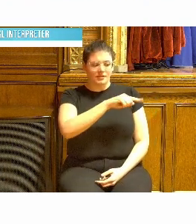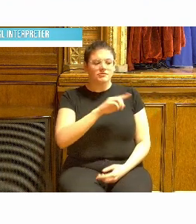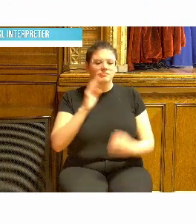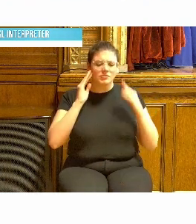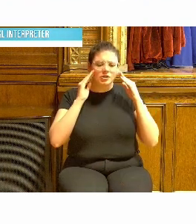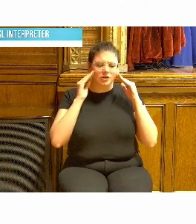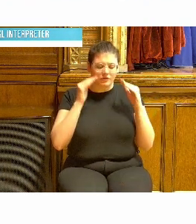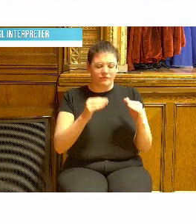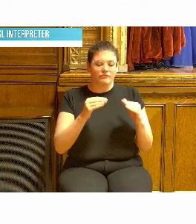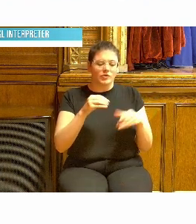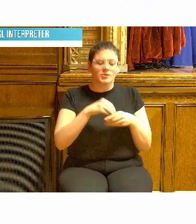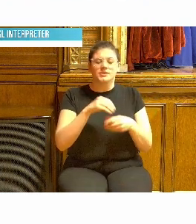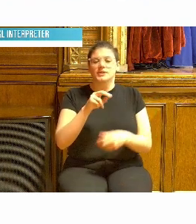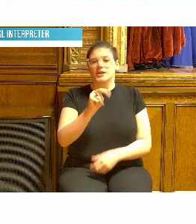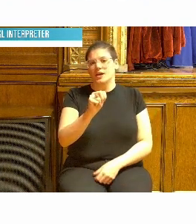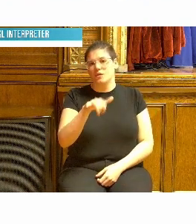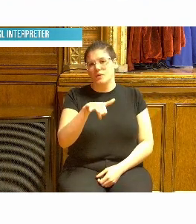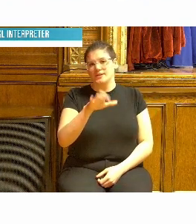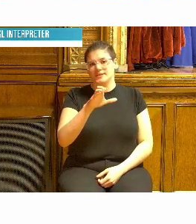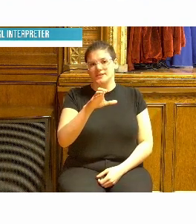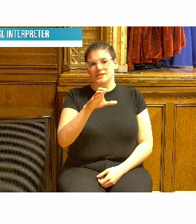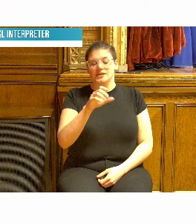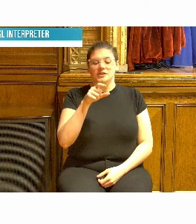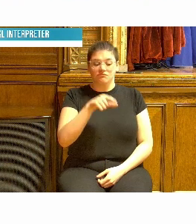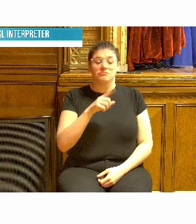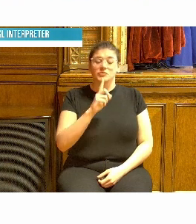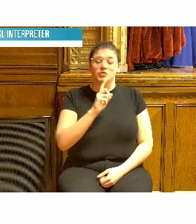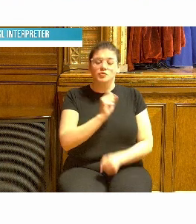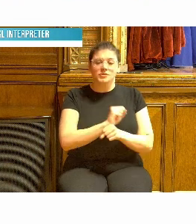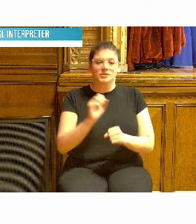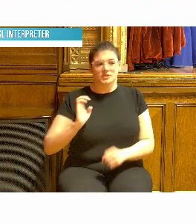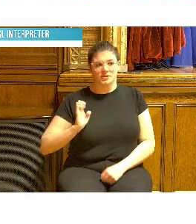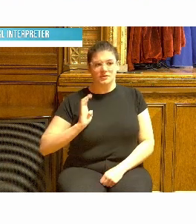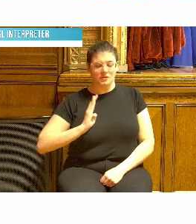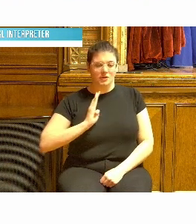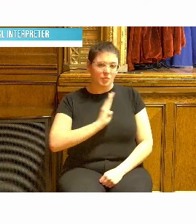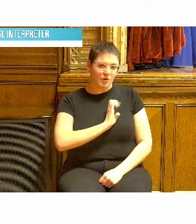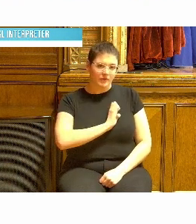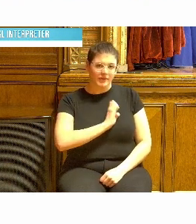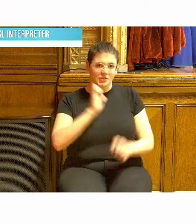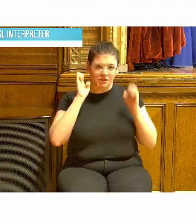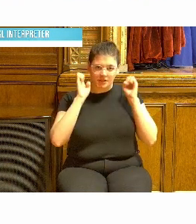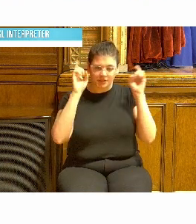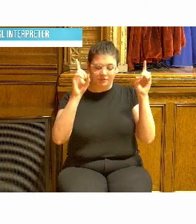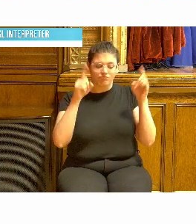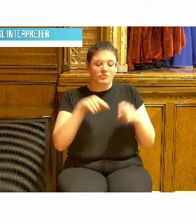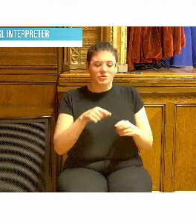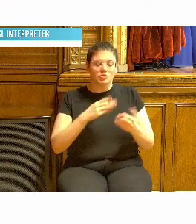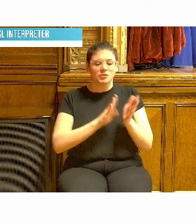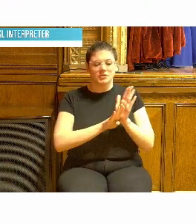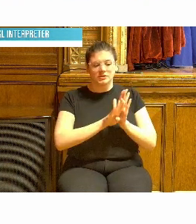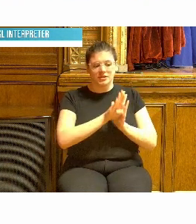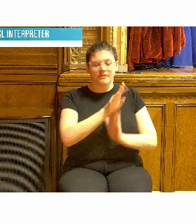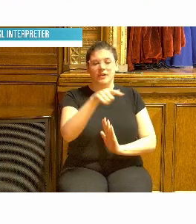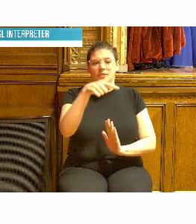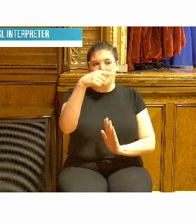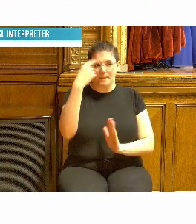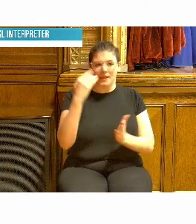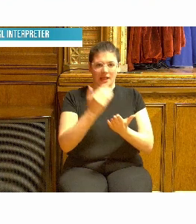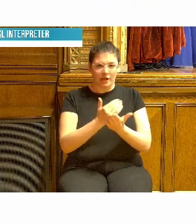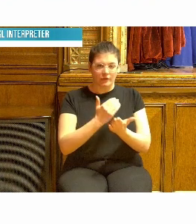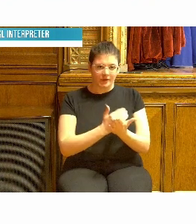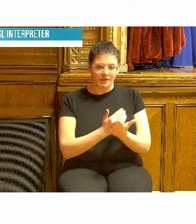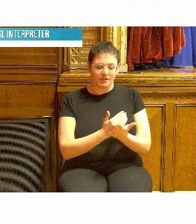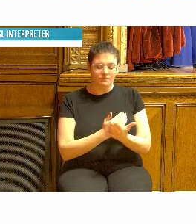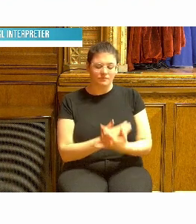people in New York City, the Board of Education actually in New York City, to develop a black curriculum that